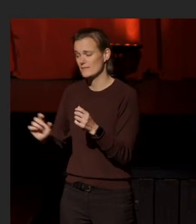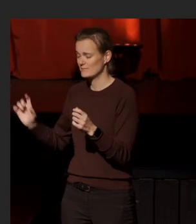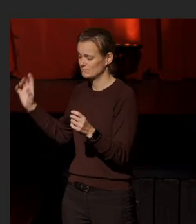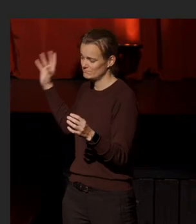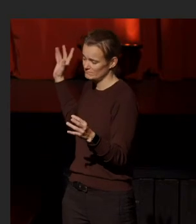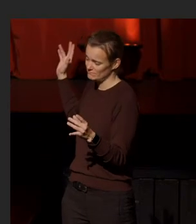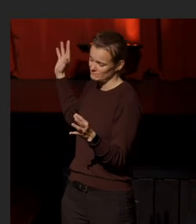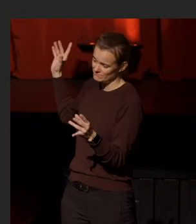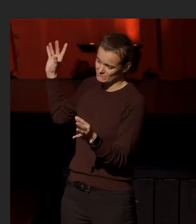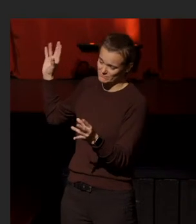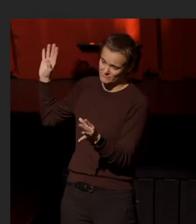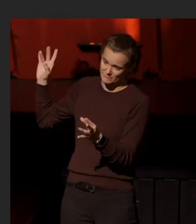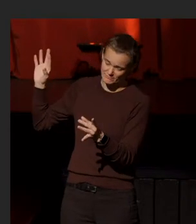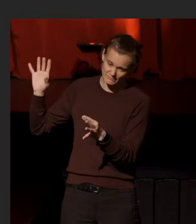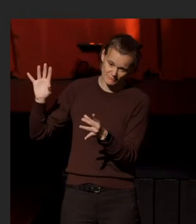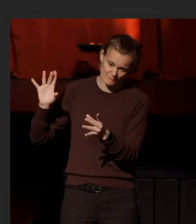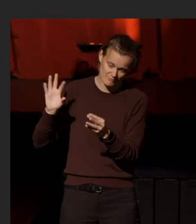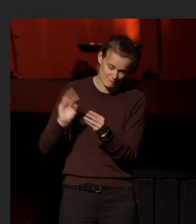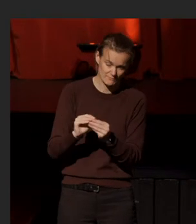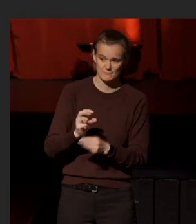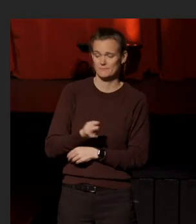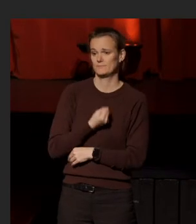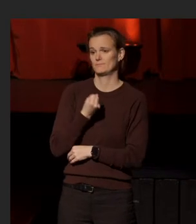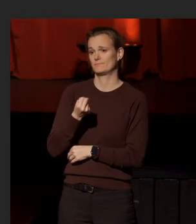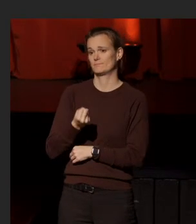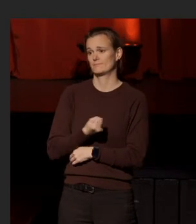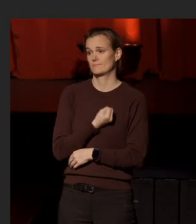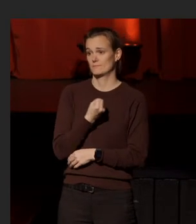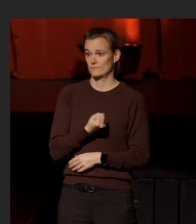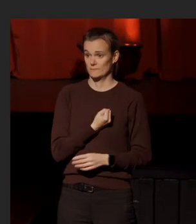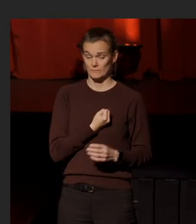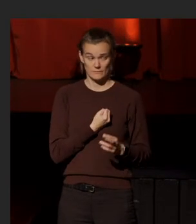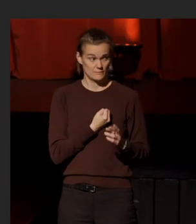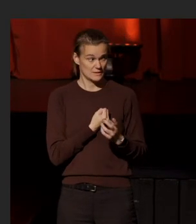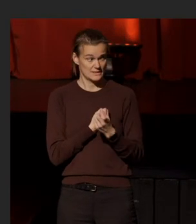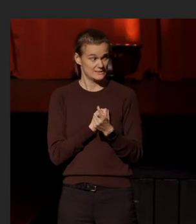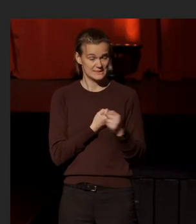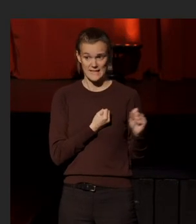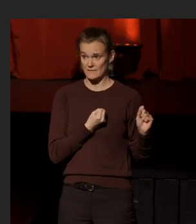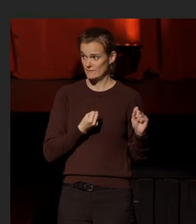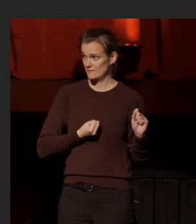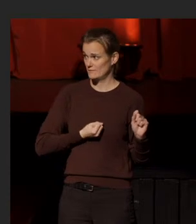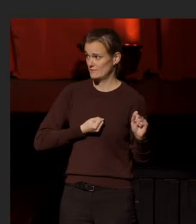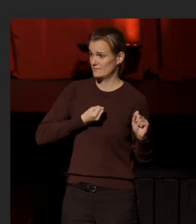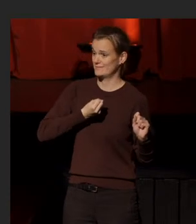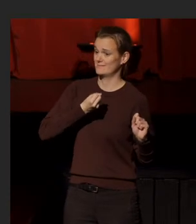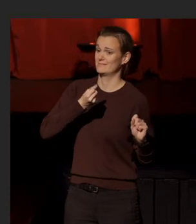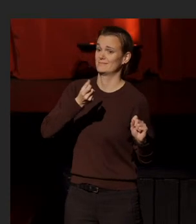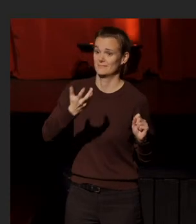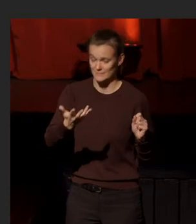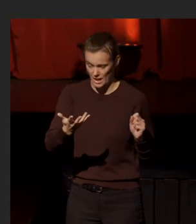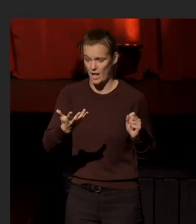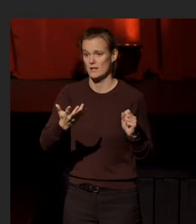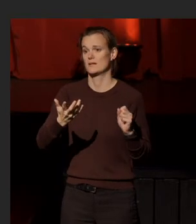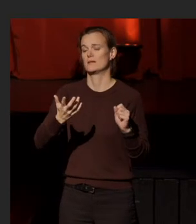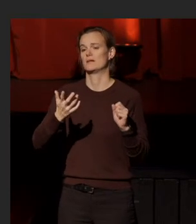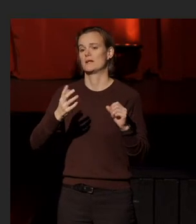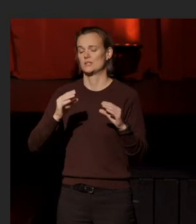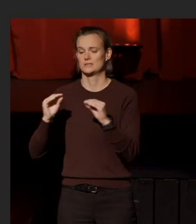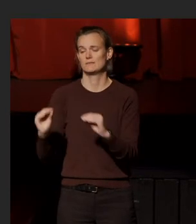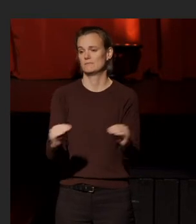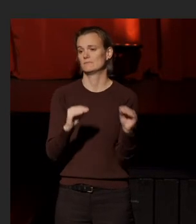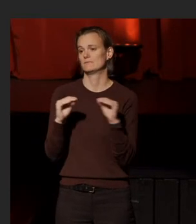oral history that she kept until it was safe to bring it back out and to teach the children.